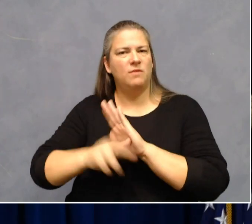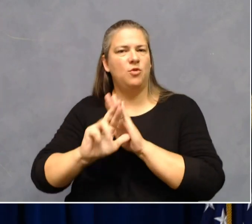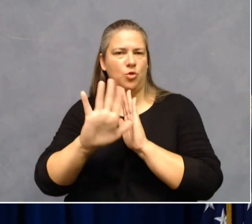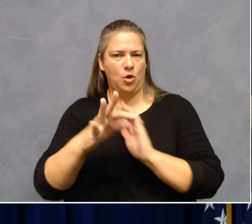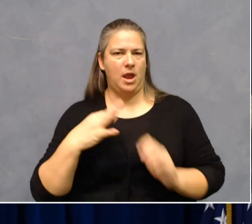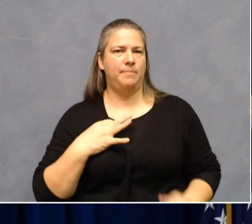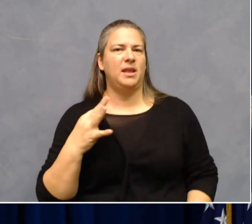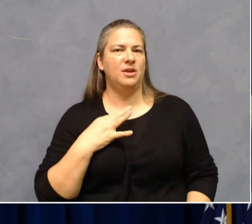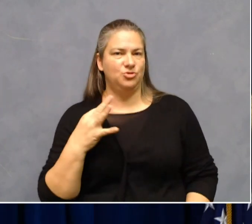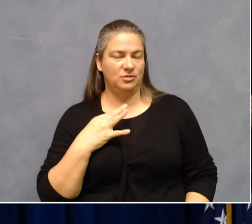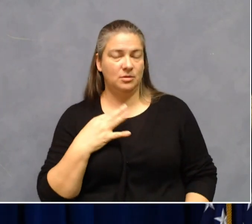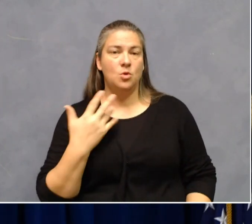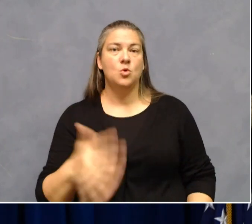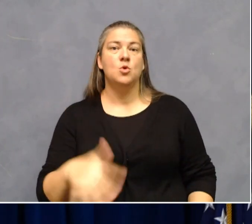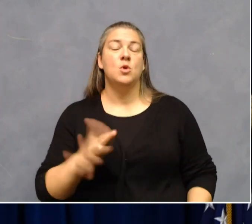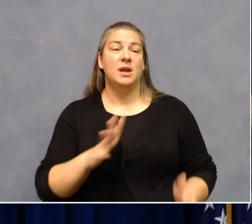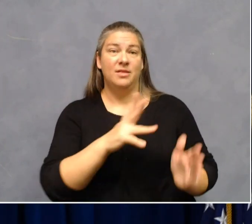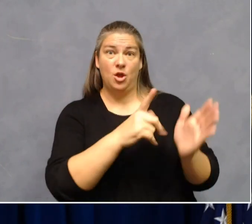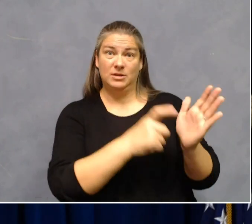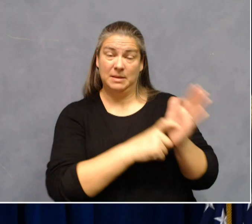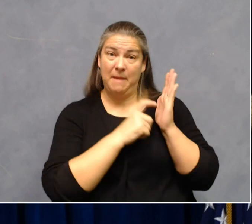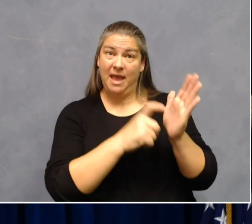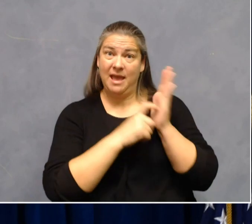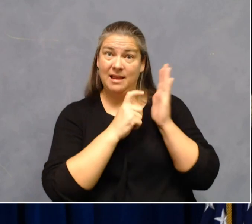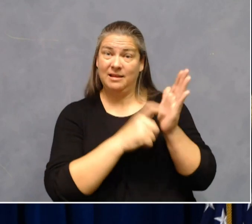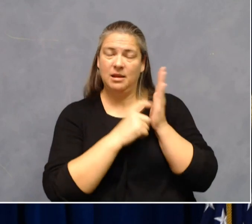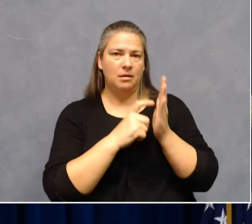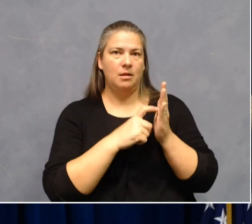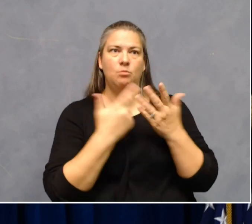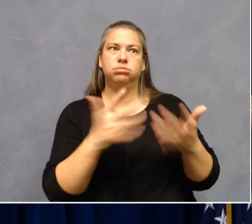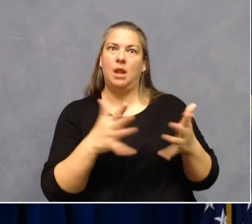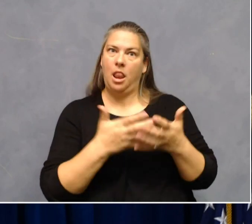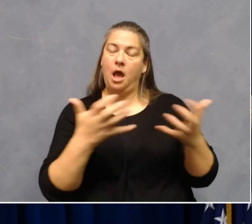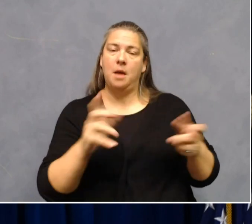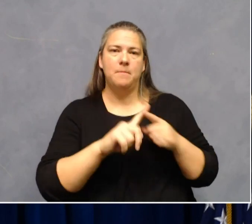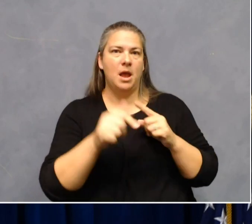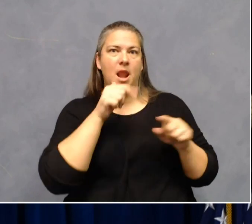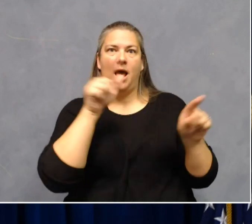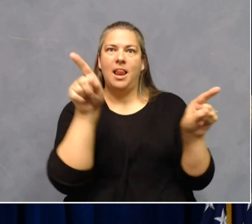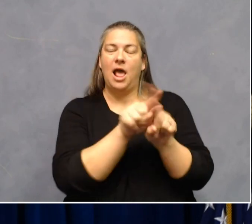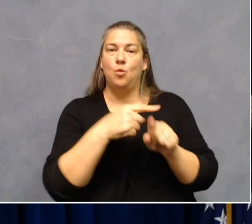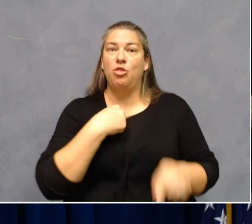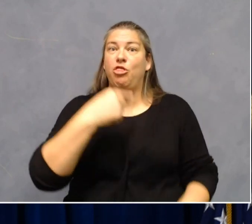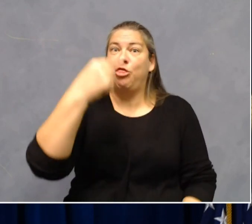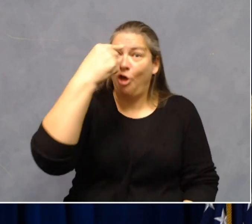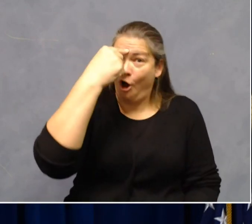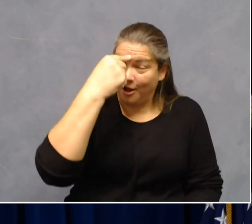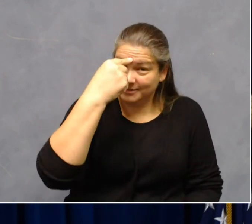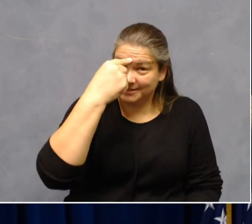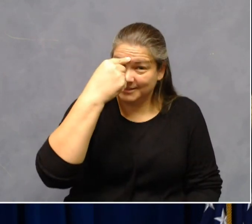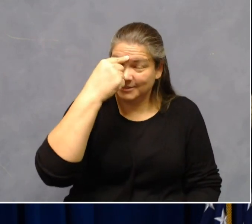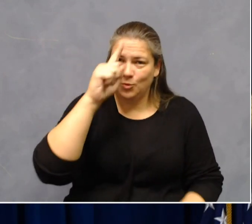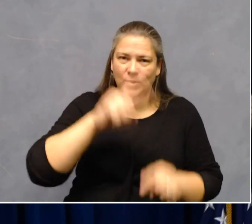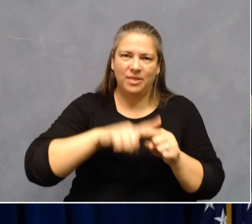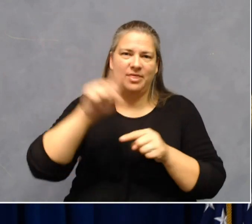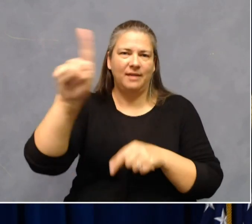significant, but not as overwhelming as we expected before the CDC eviction moratorium went into effect. For